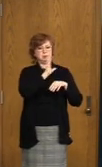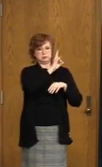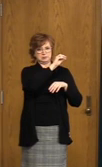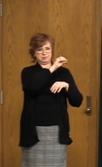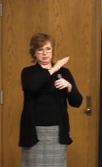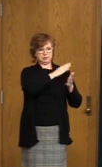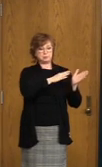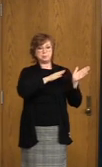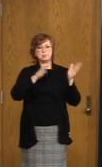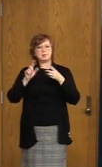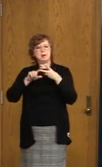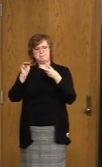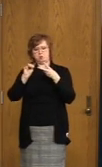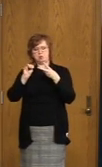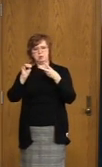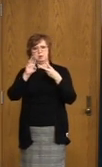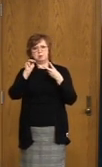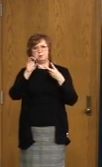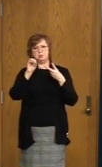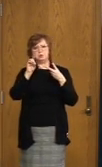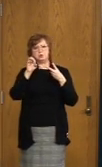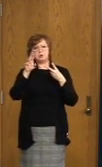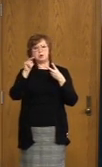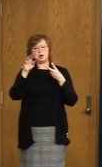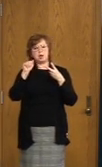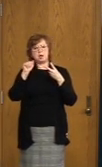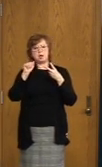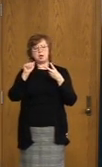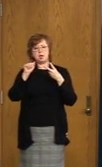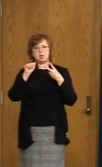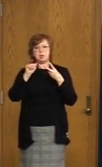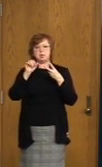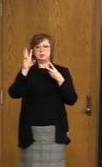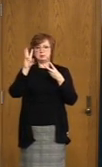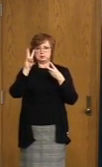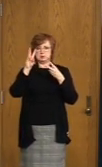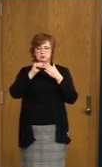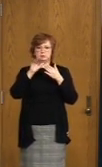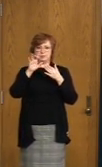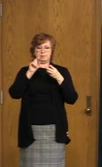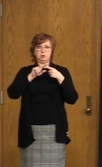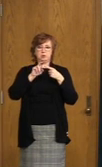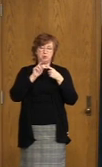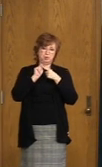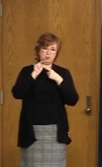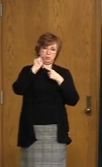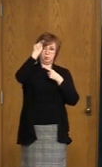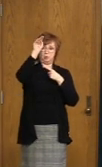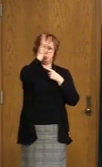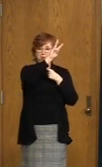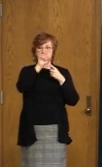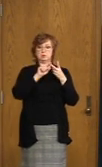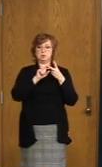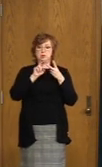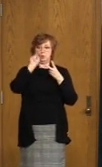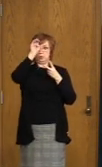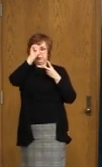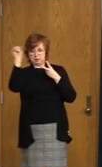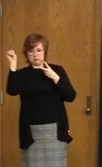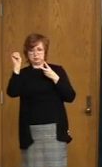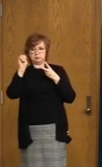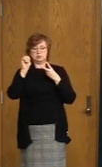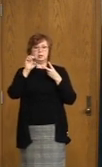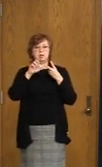6,500 Moderna doses that will be sent to the far northwest, the far northeast, the northeast regions of the province to